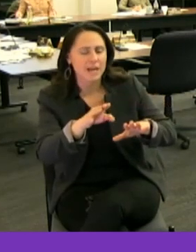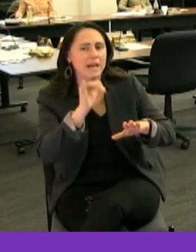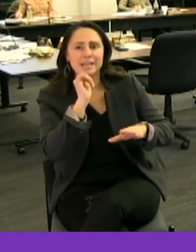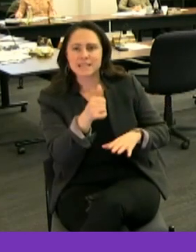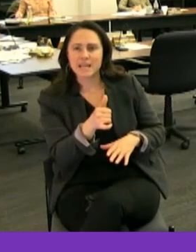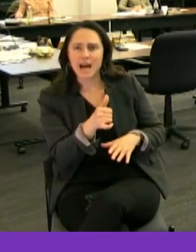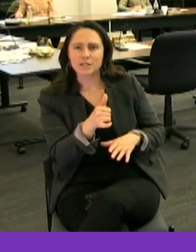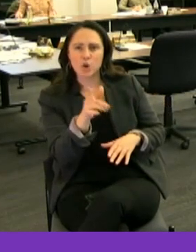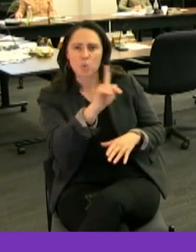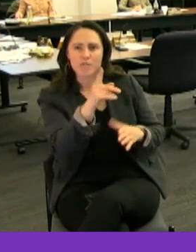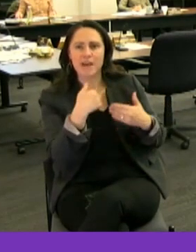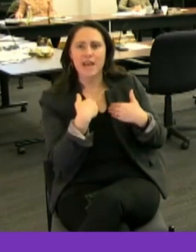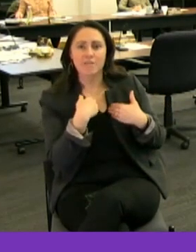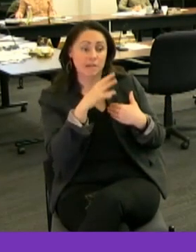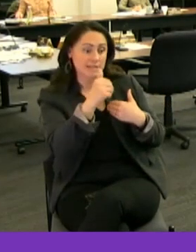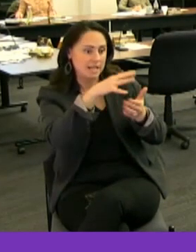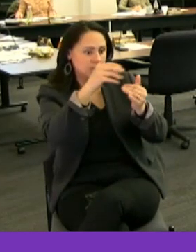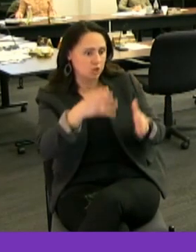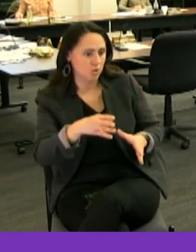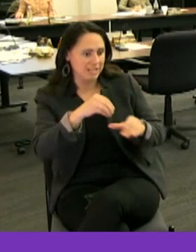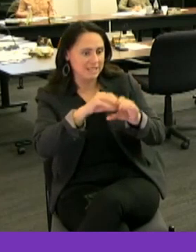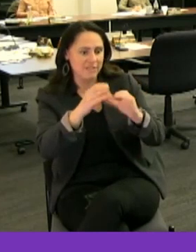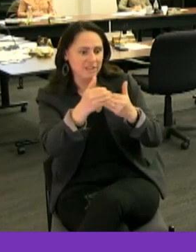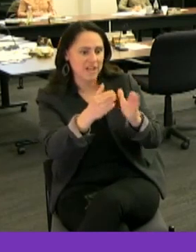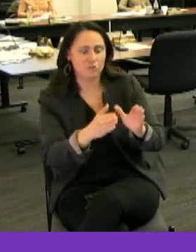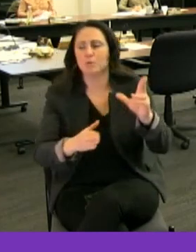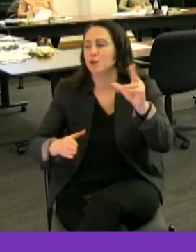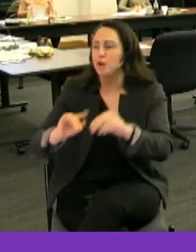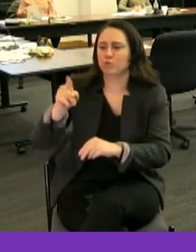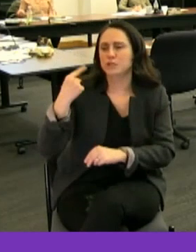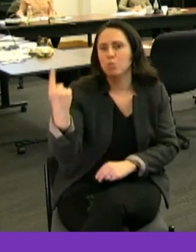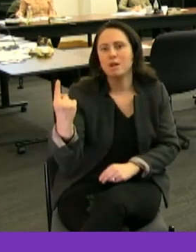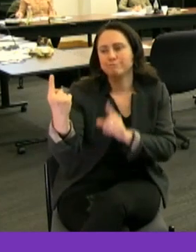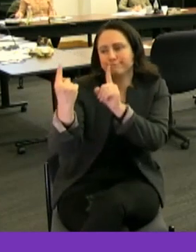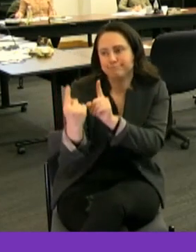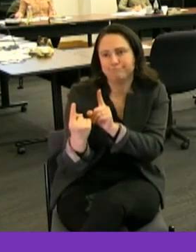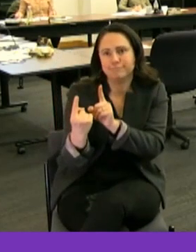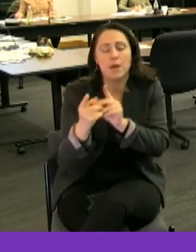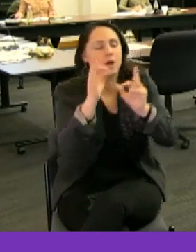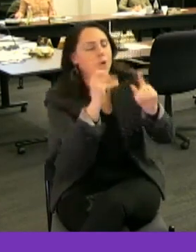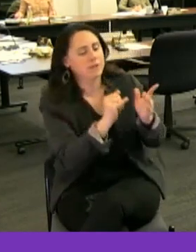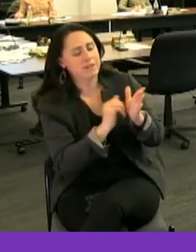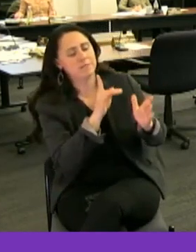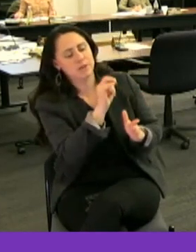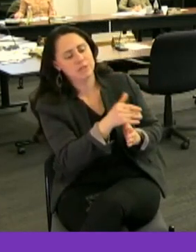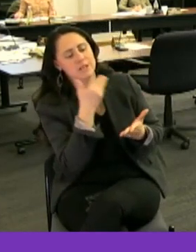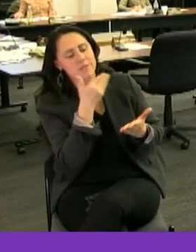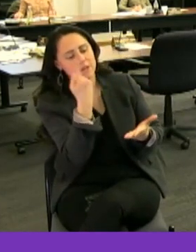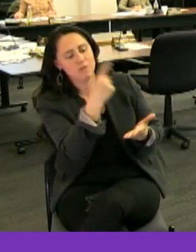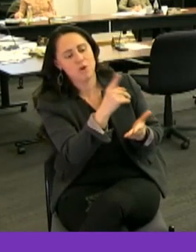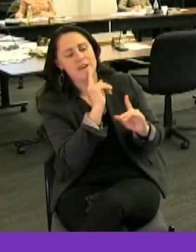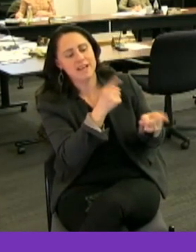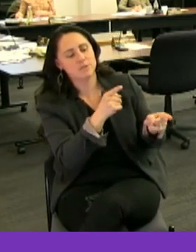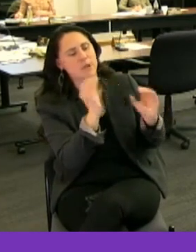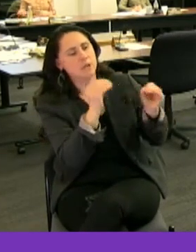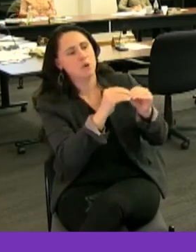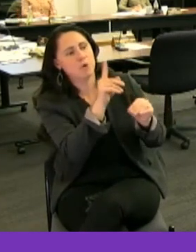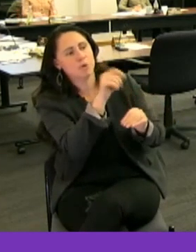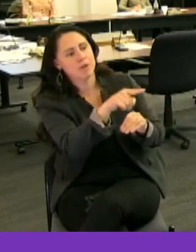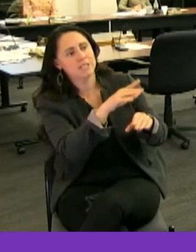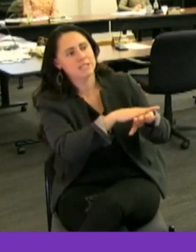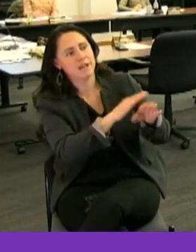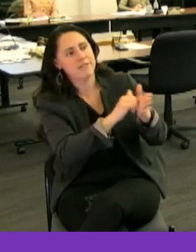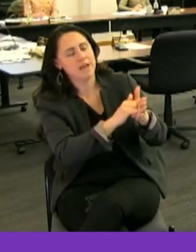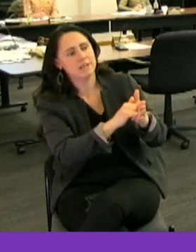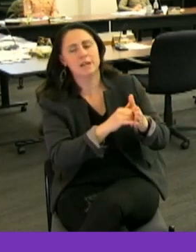not where they have like 10 students in a classroom. Okay, that's what my question was. So thank you for answering. I don't have any more questions on